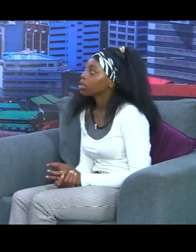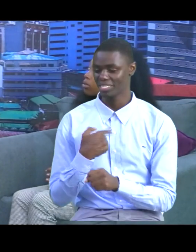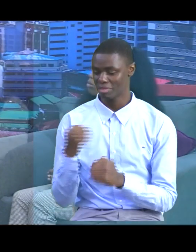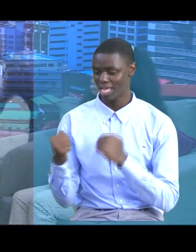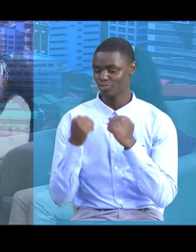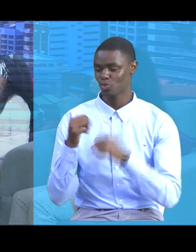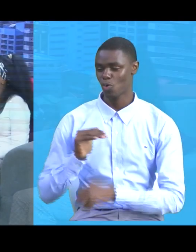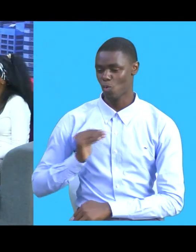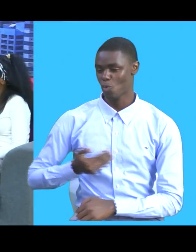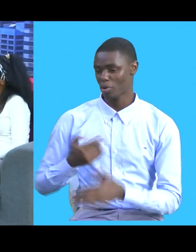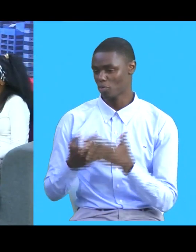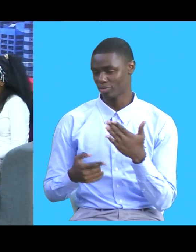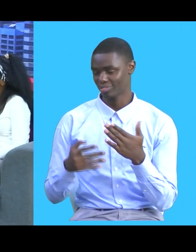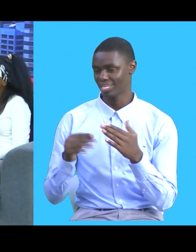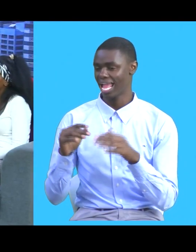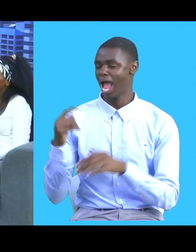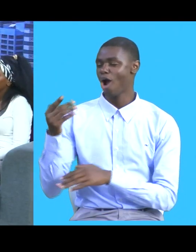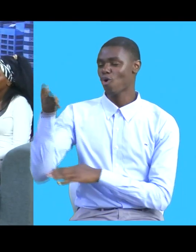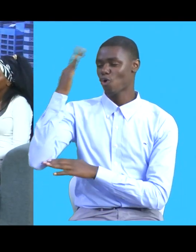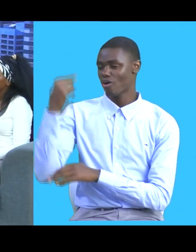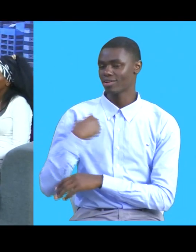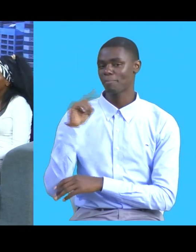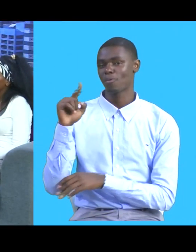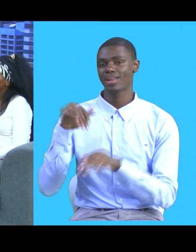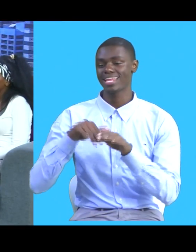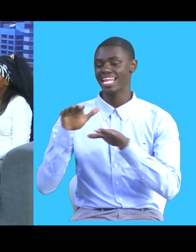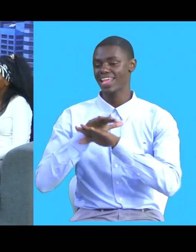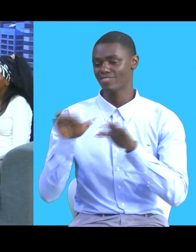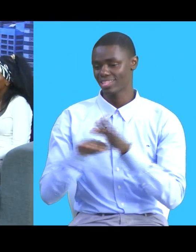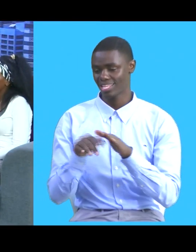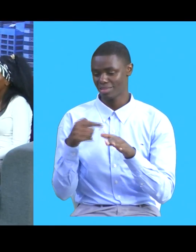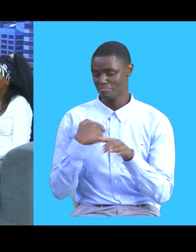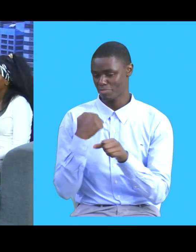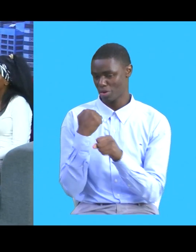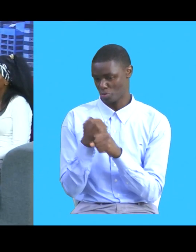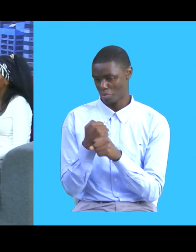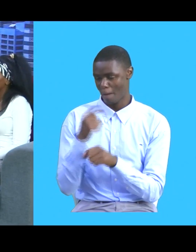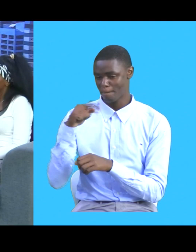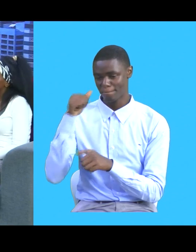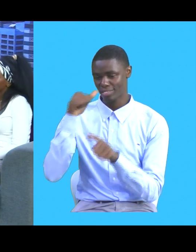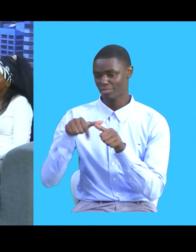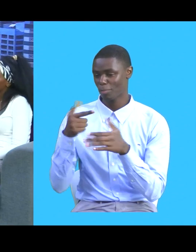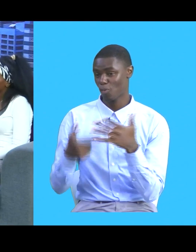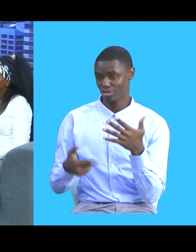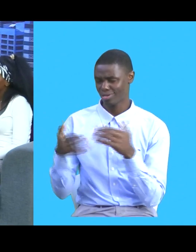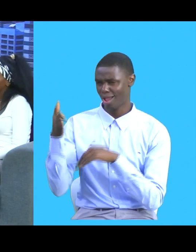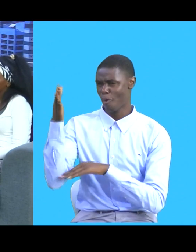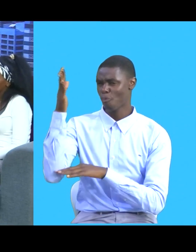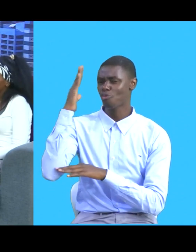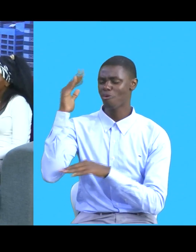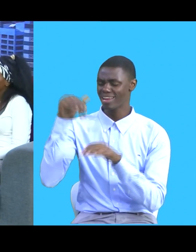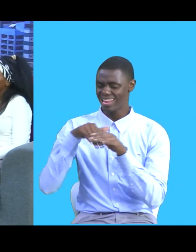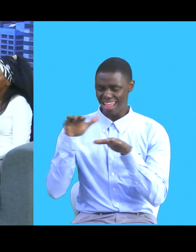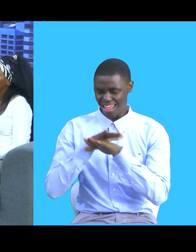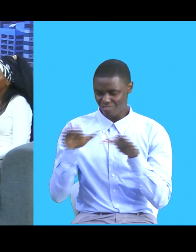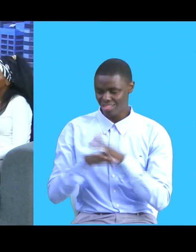woman is first putting God first. In everything that I do, I have to remember that God in